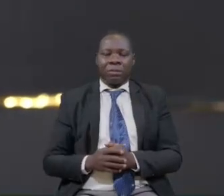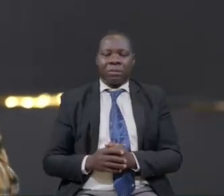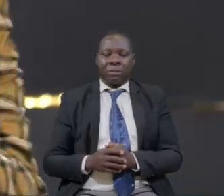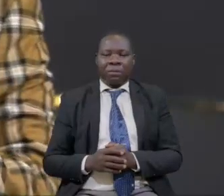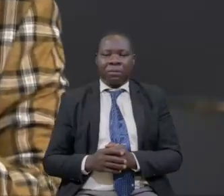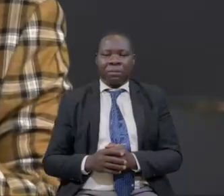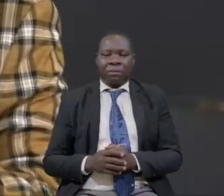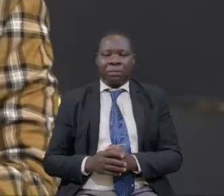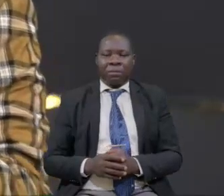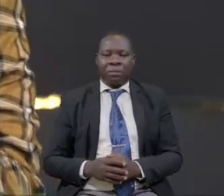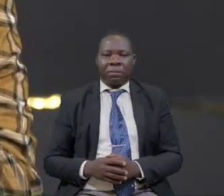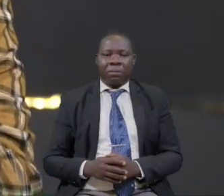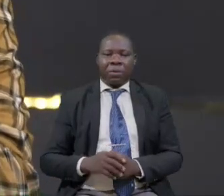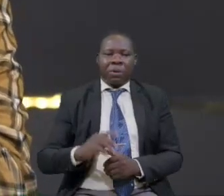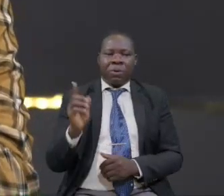28.